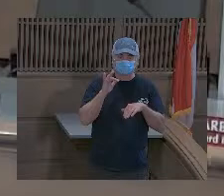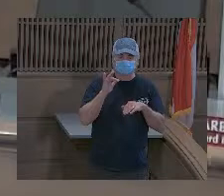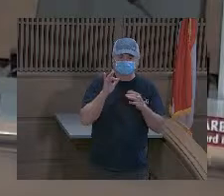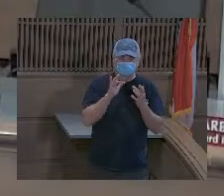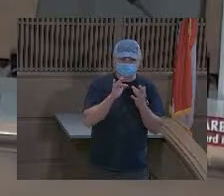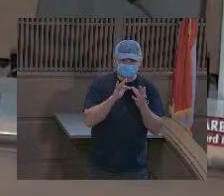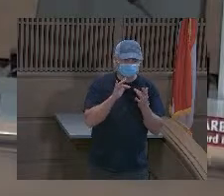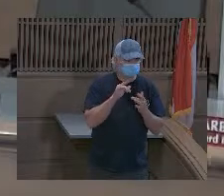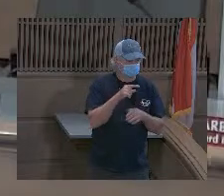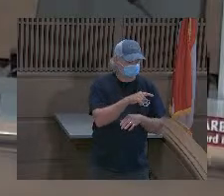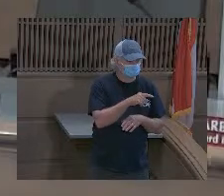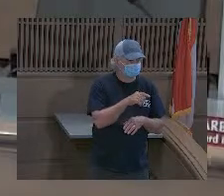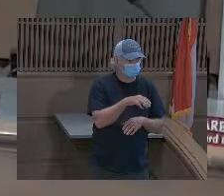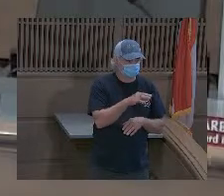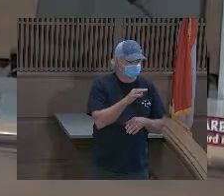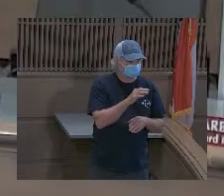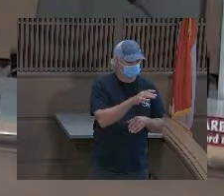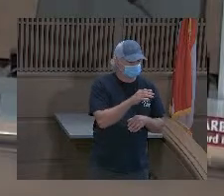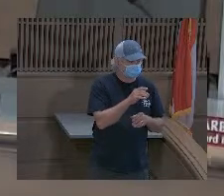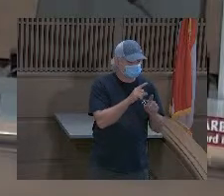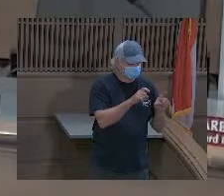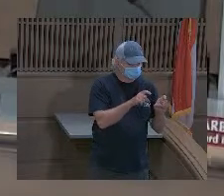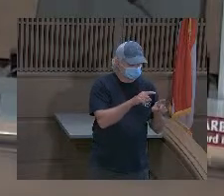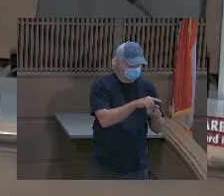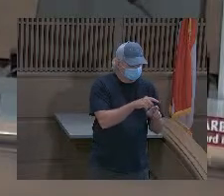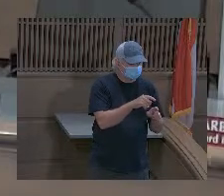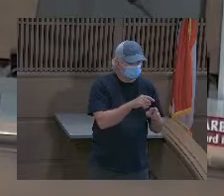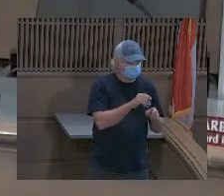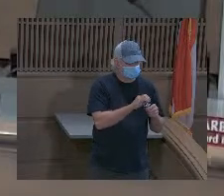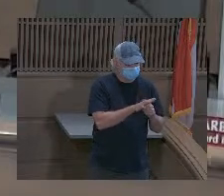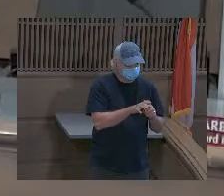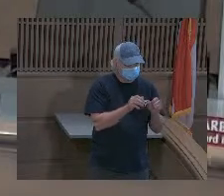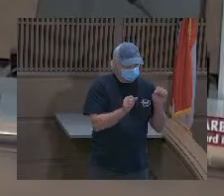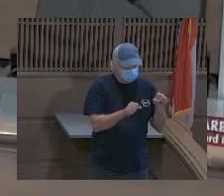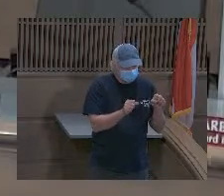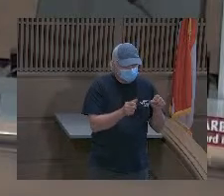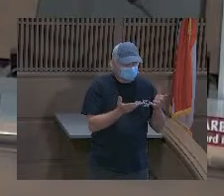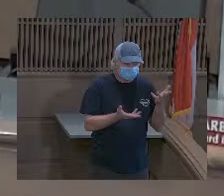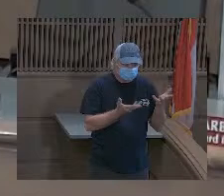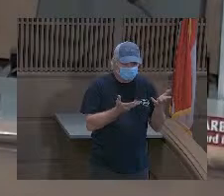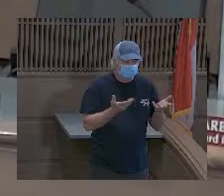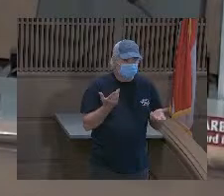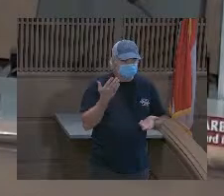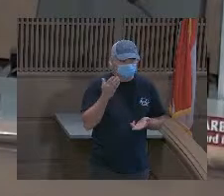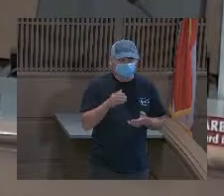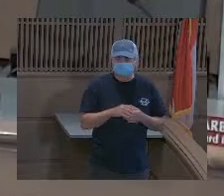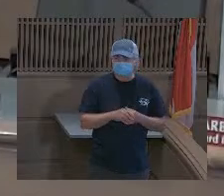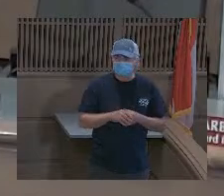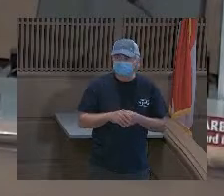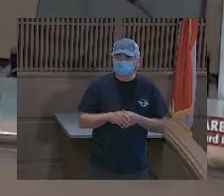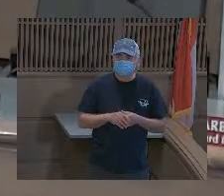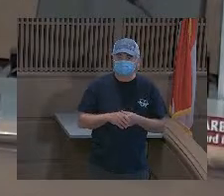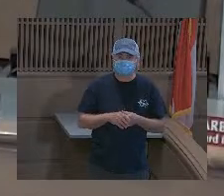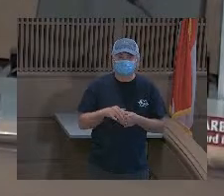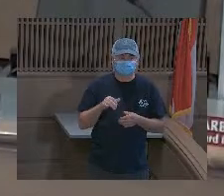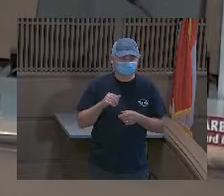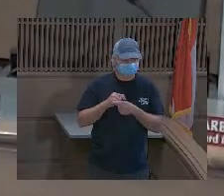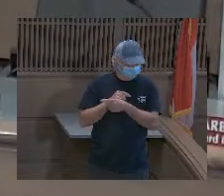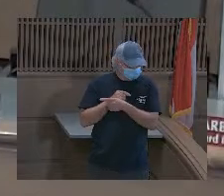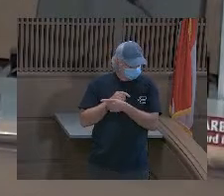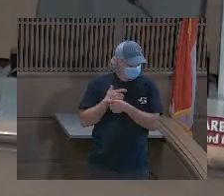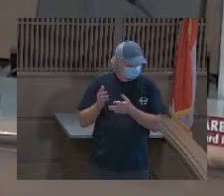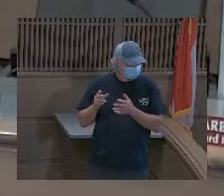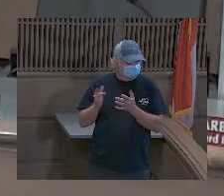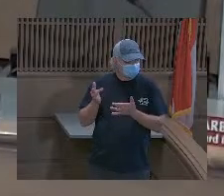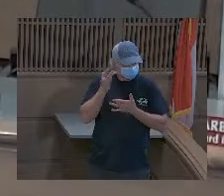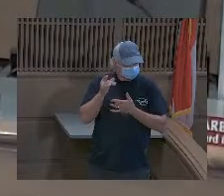exposed as contacts. We talk to them to make sure they know they are in that category and that they need to quarantine